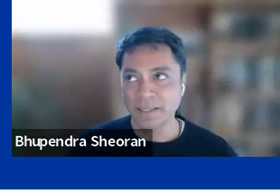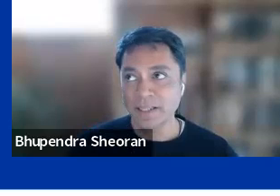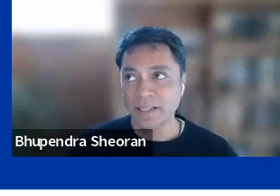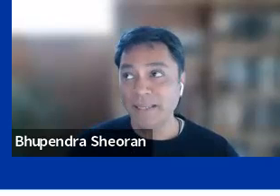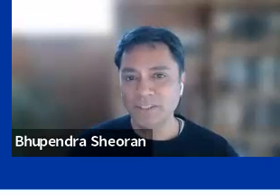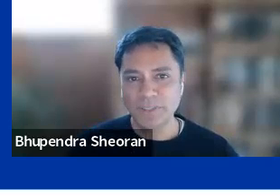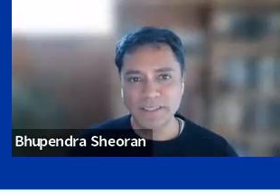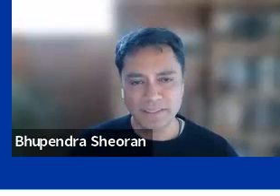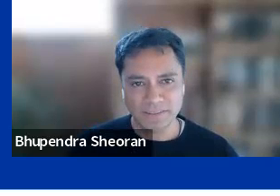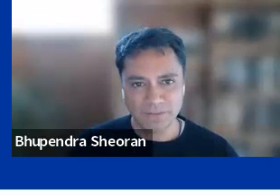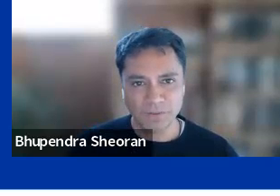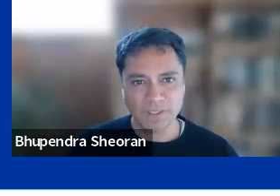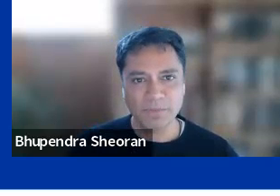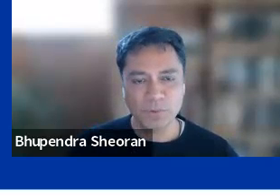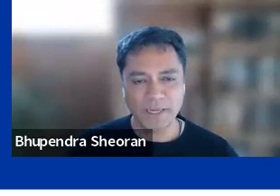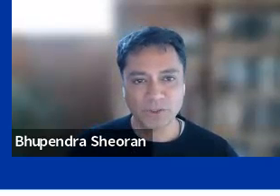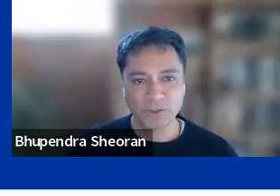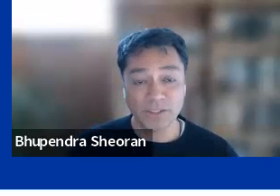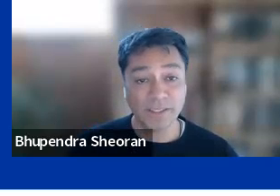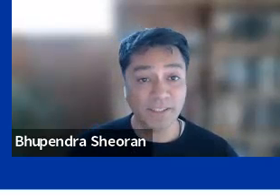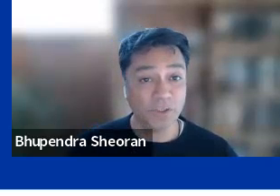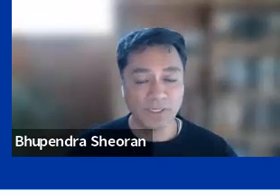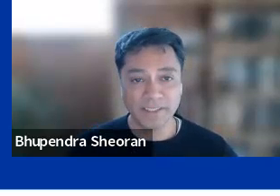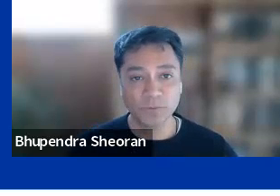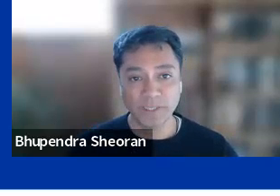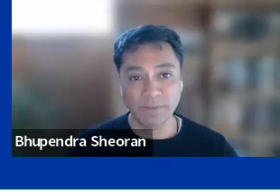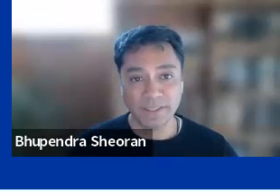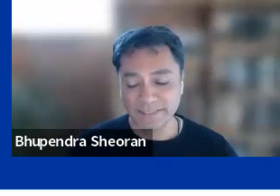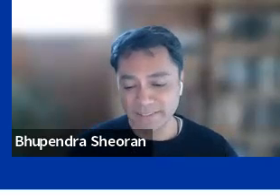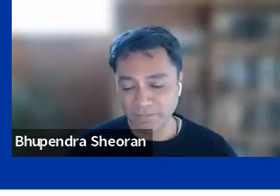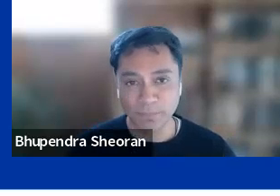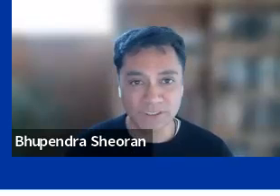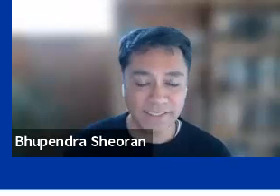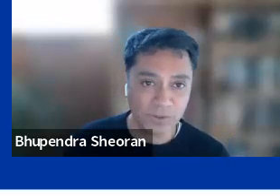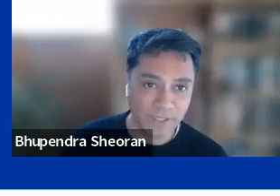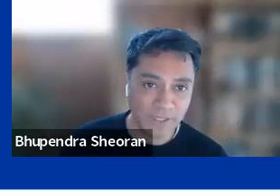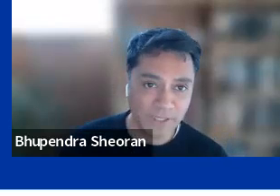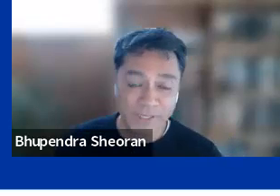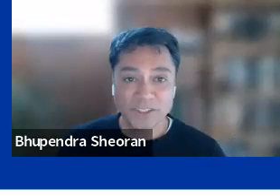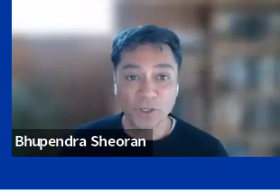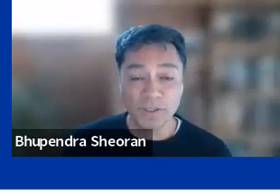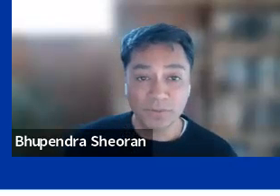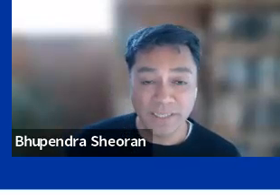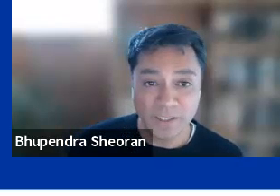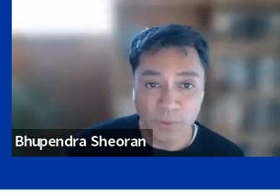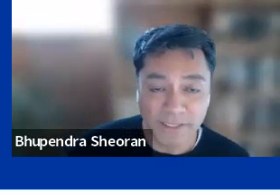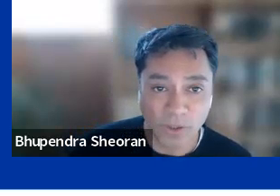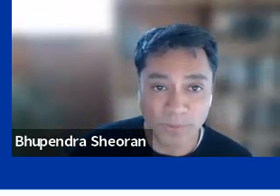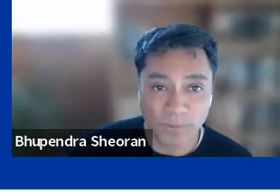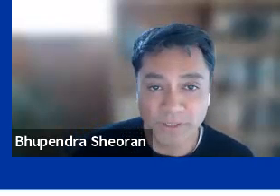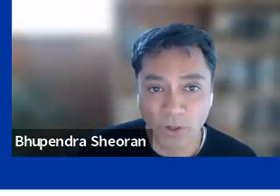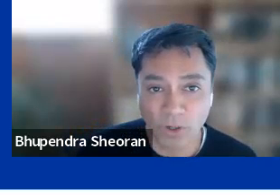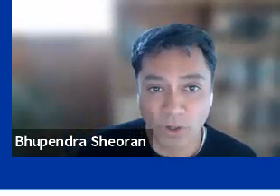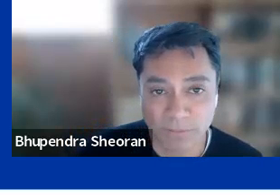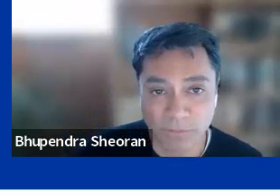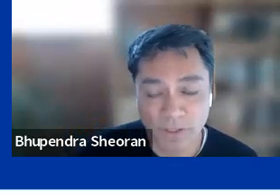and makes it really easy for them to actually learn and utilize whatever it is that we are presenting to them. So really looking at